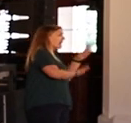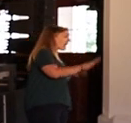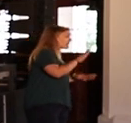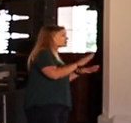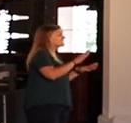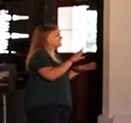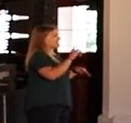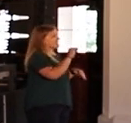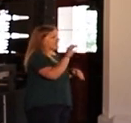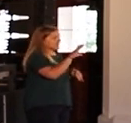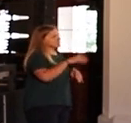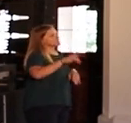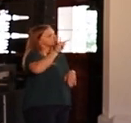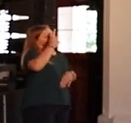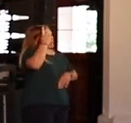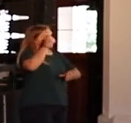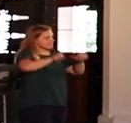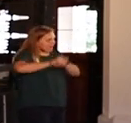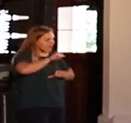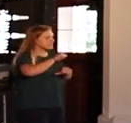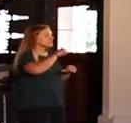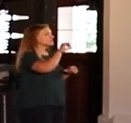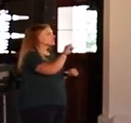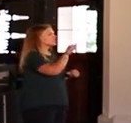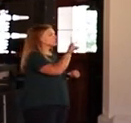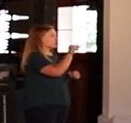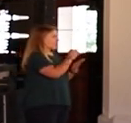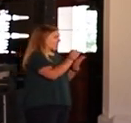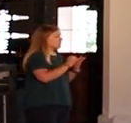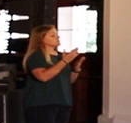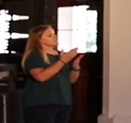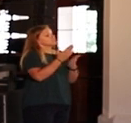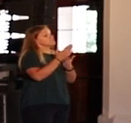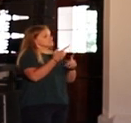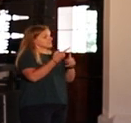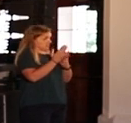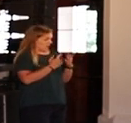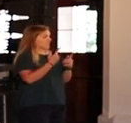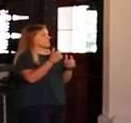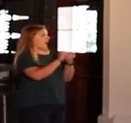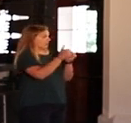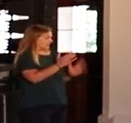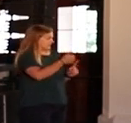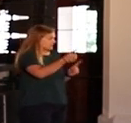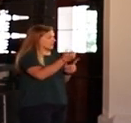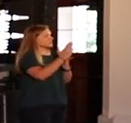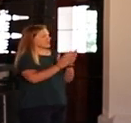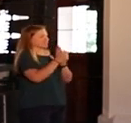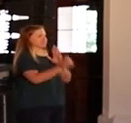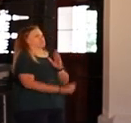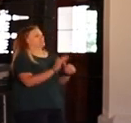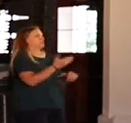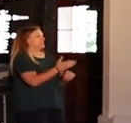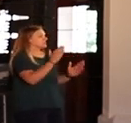and classics to political science and studio art. Some of them are formidable athletes, some are talented musicians, and